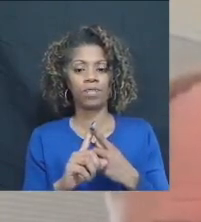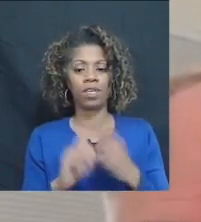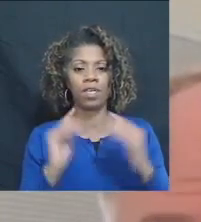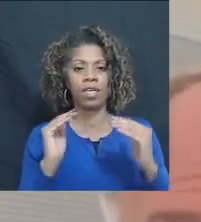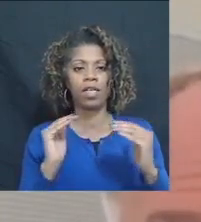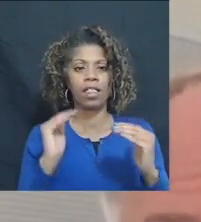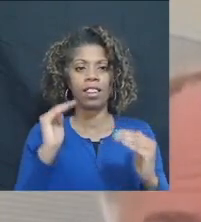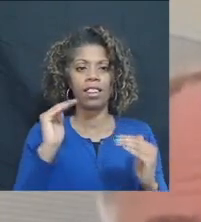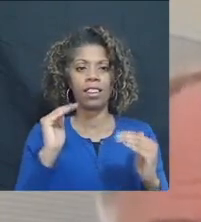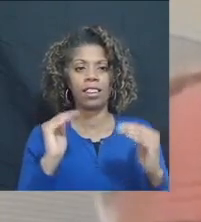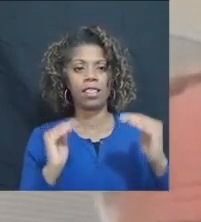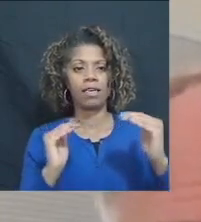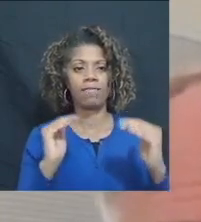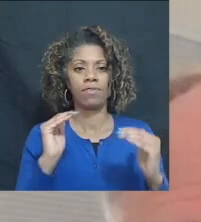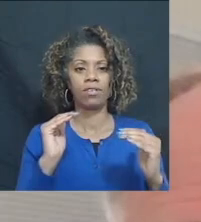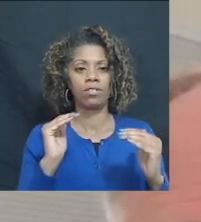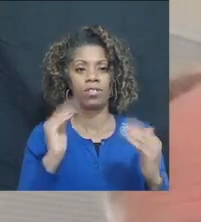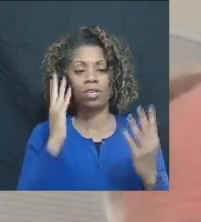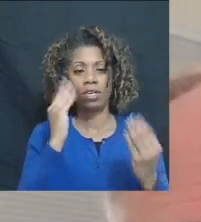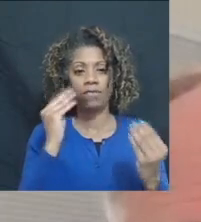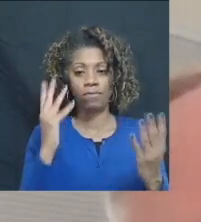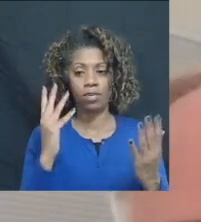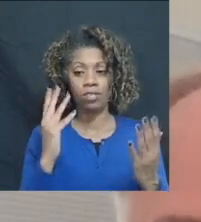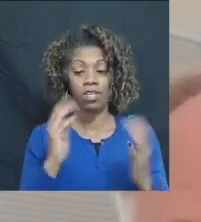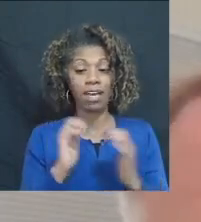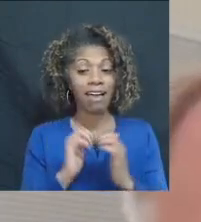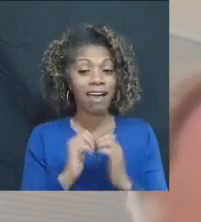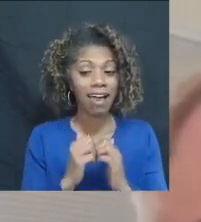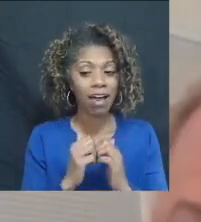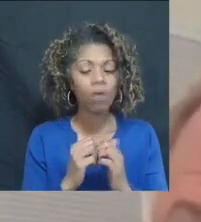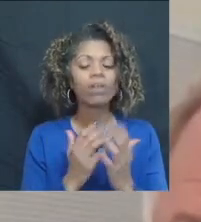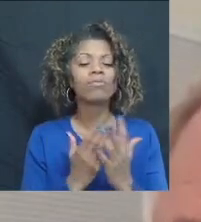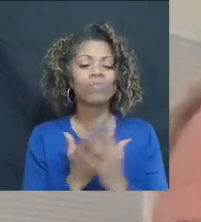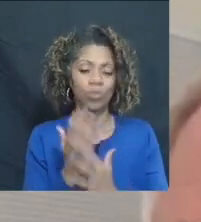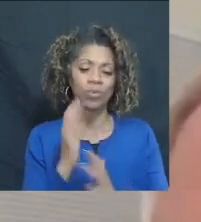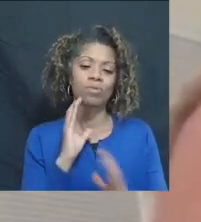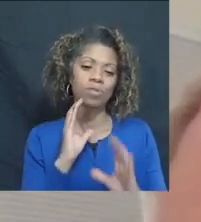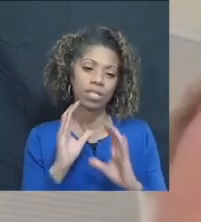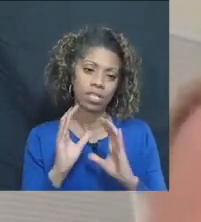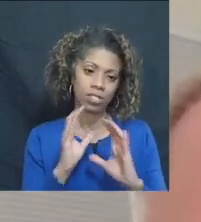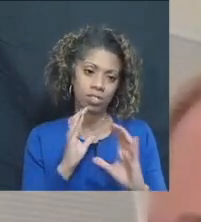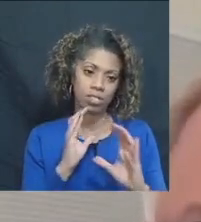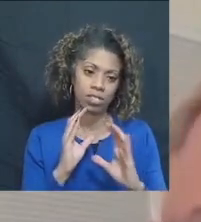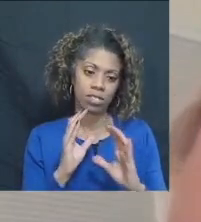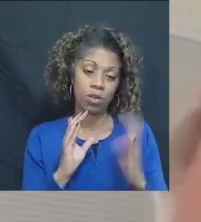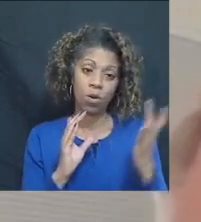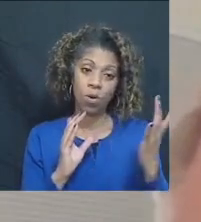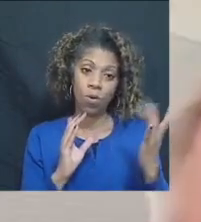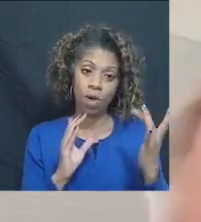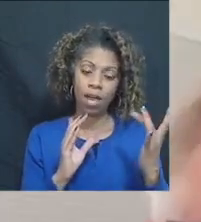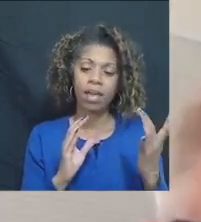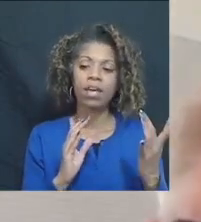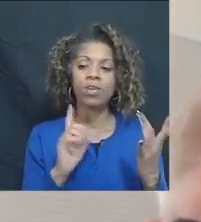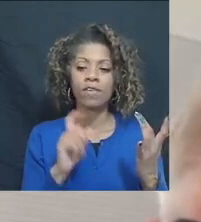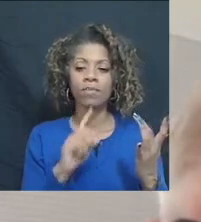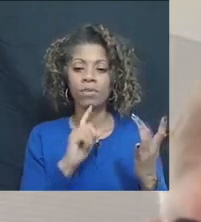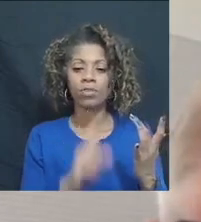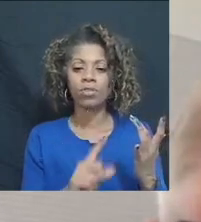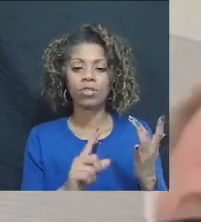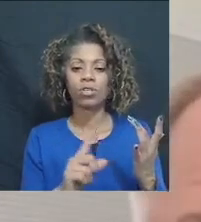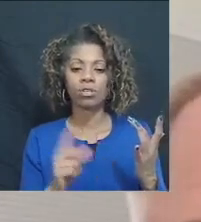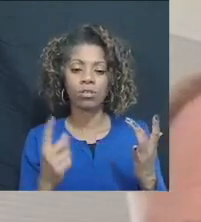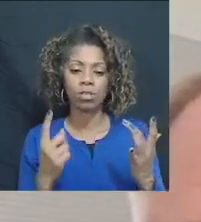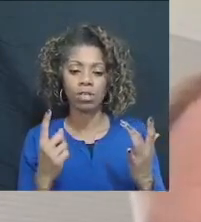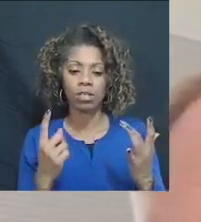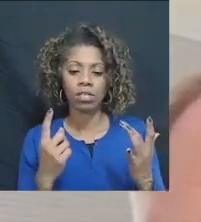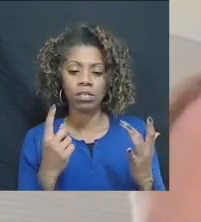leverage information is through communications. You know, being able to make sure that you are out in front of people explaining what